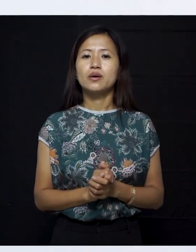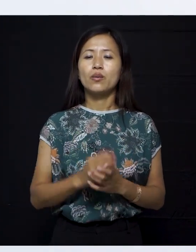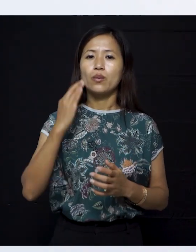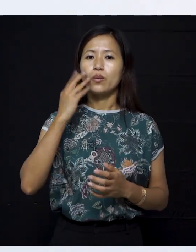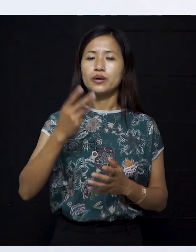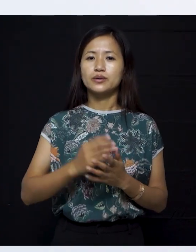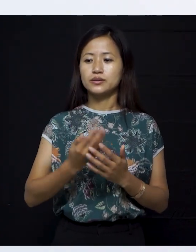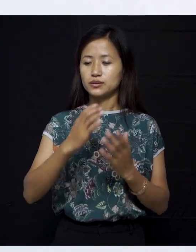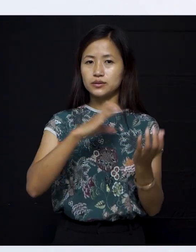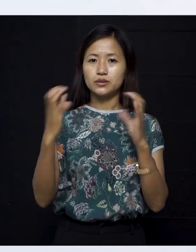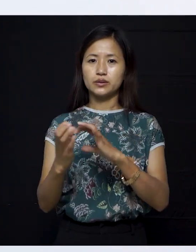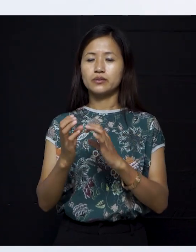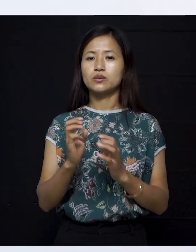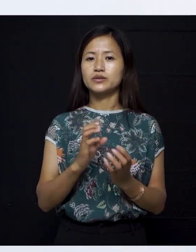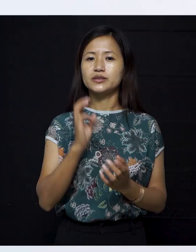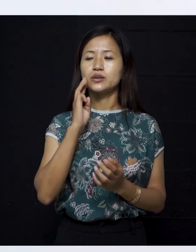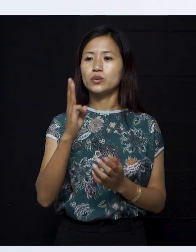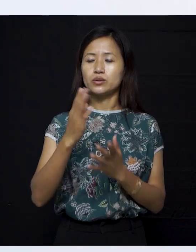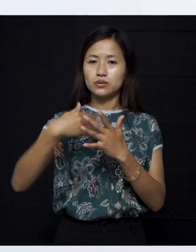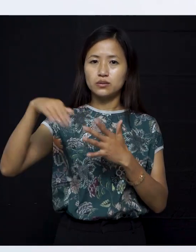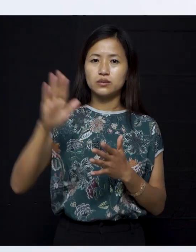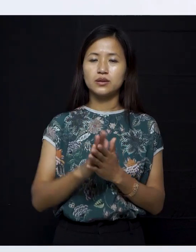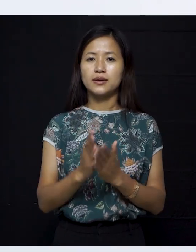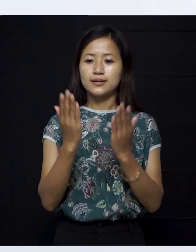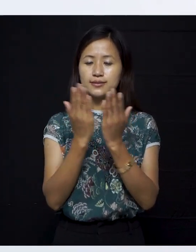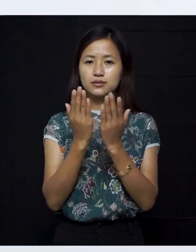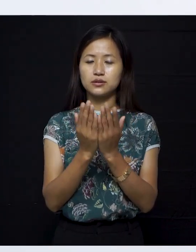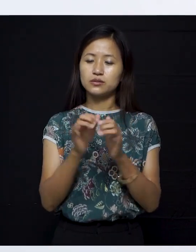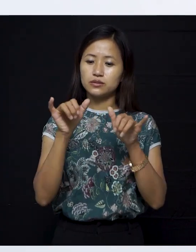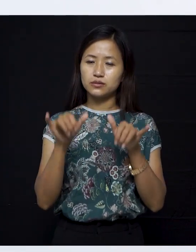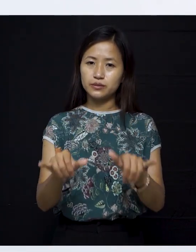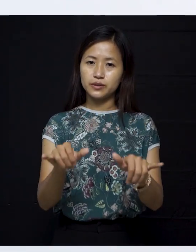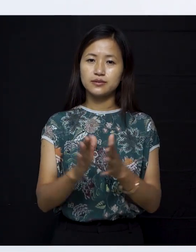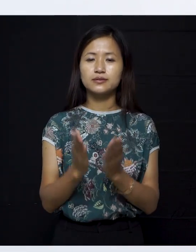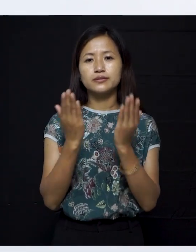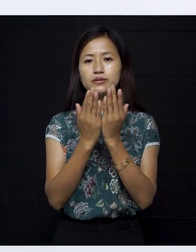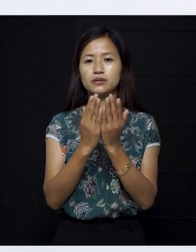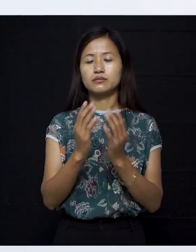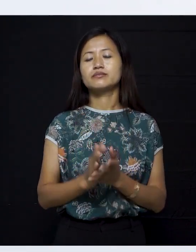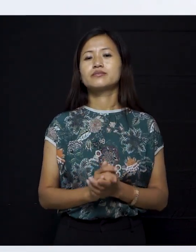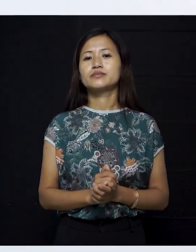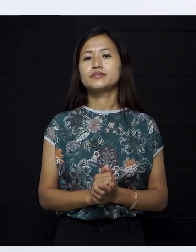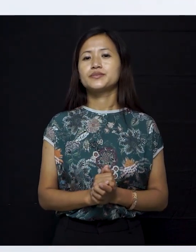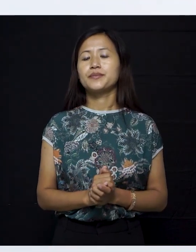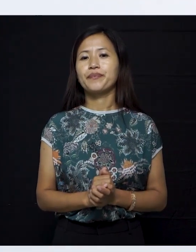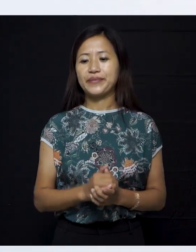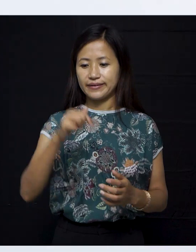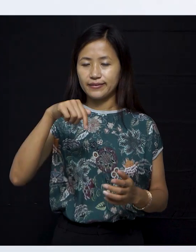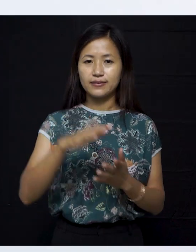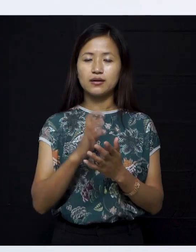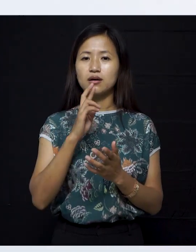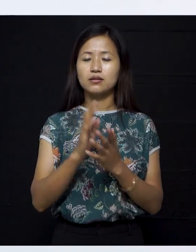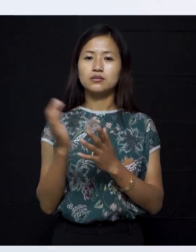to will go, and study remains study as usual. So these are called